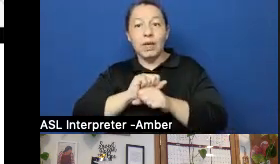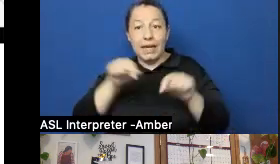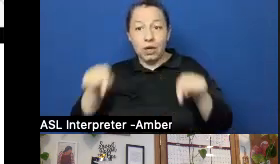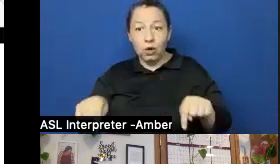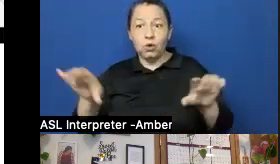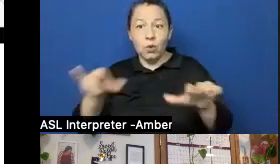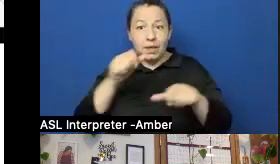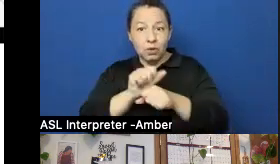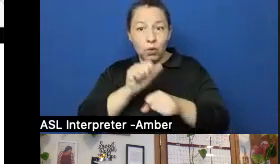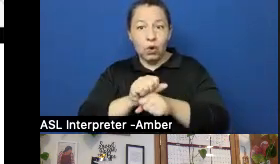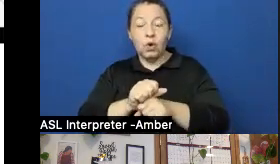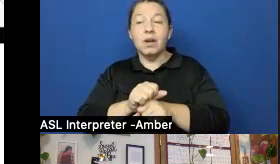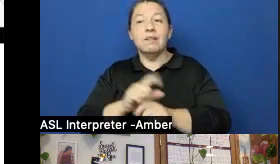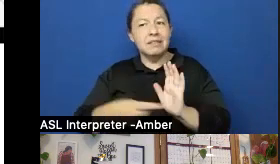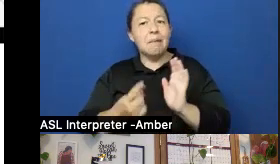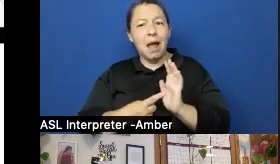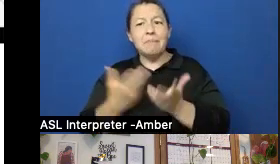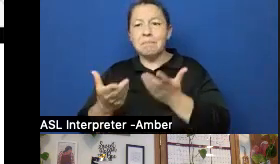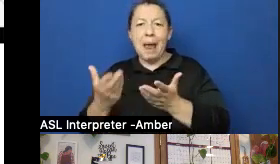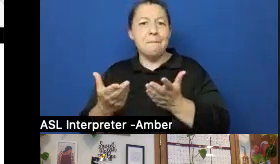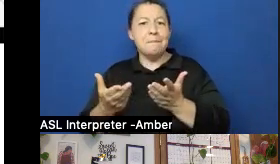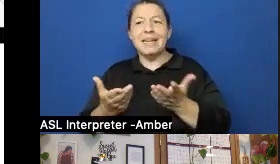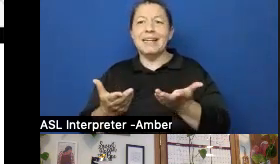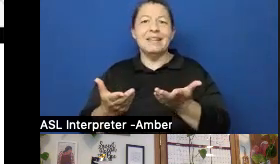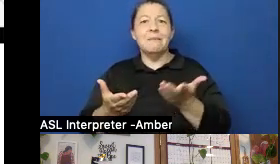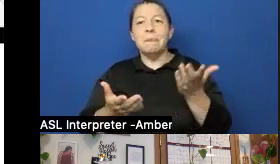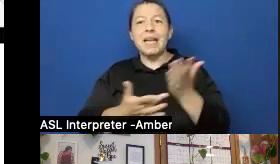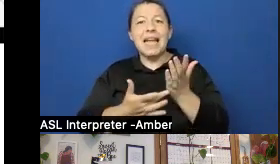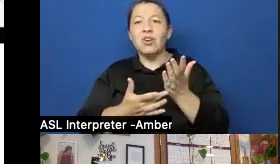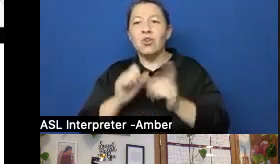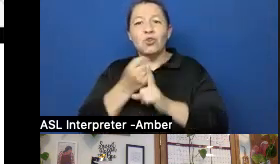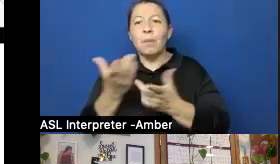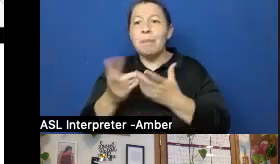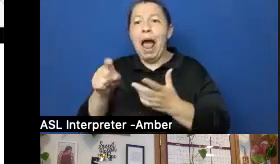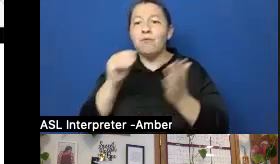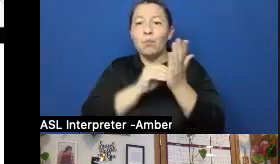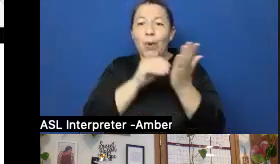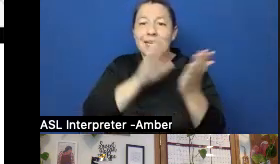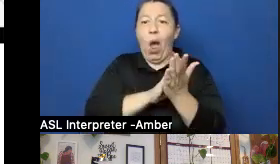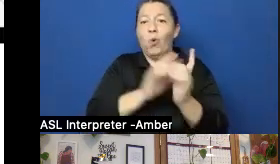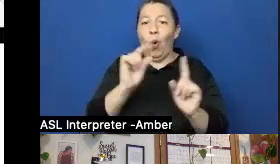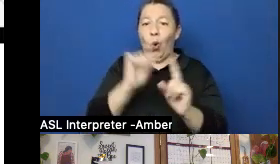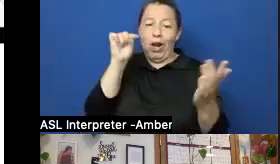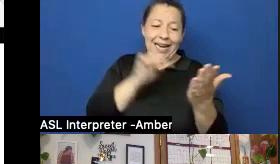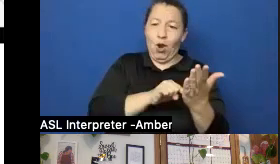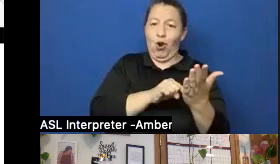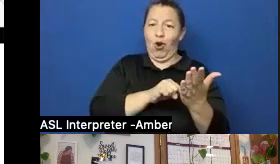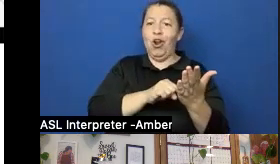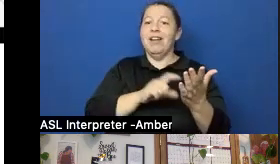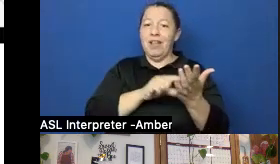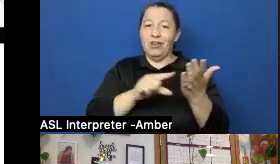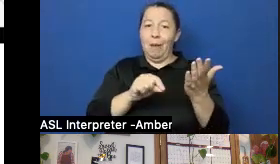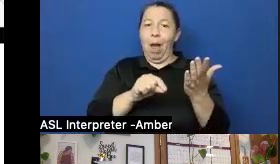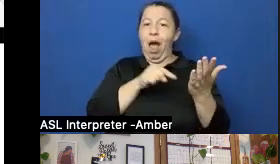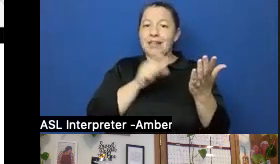said, sometimes it might be just as technical as I have to put something on this paperwork, right? I have to check this box,